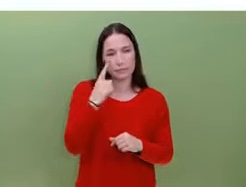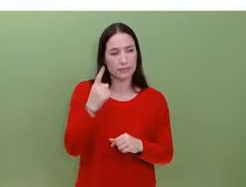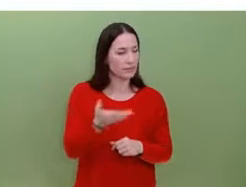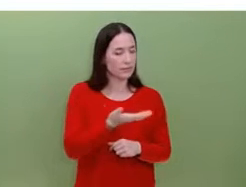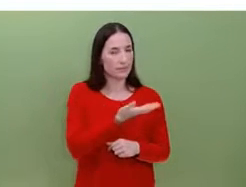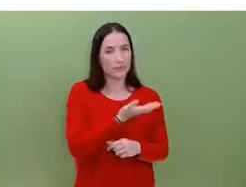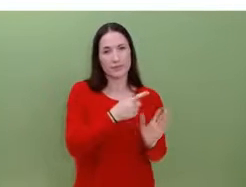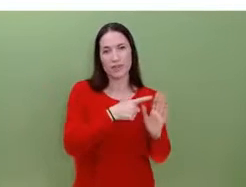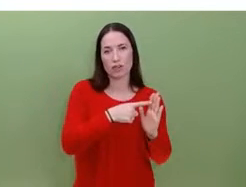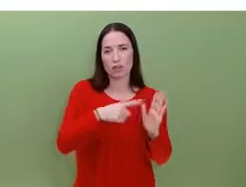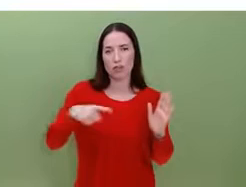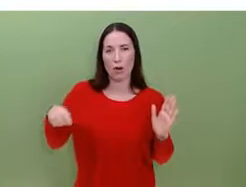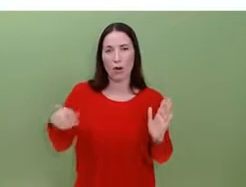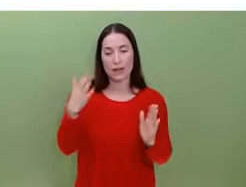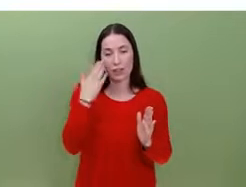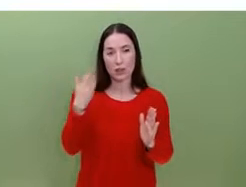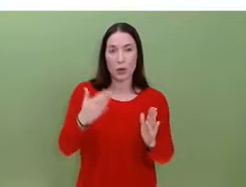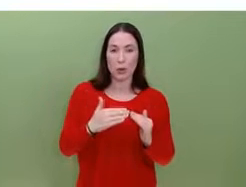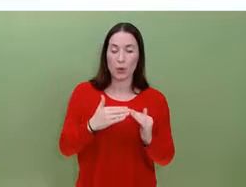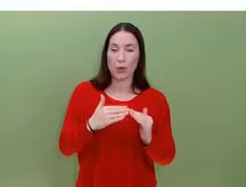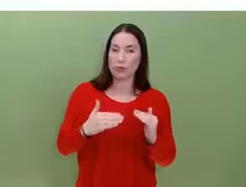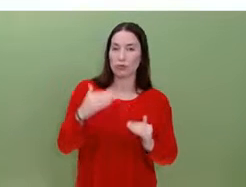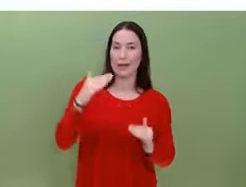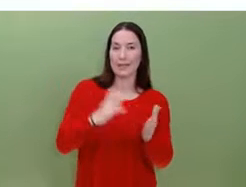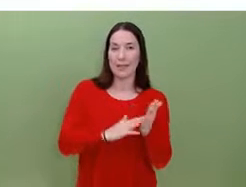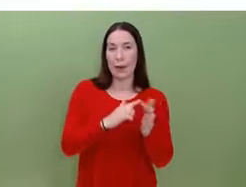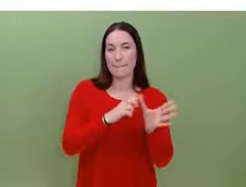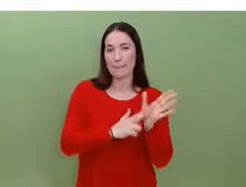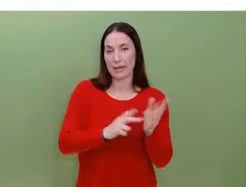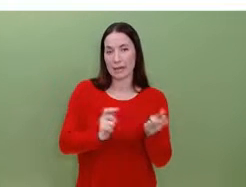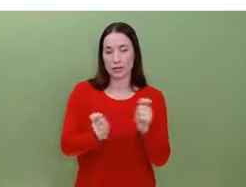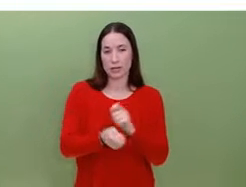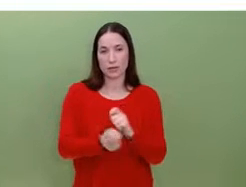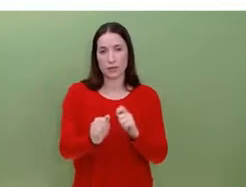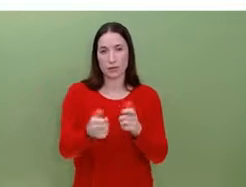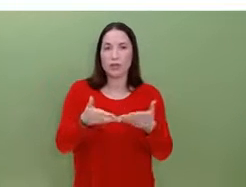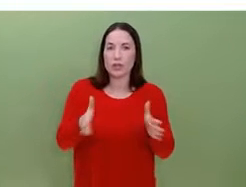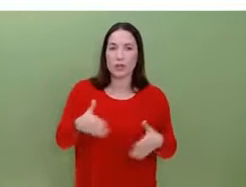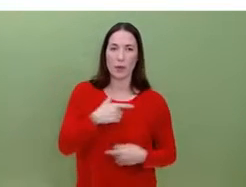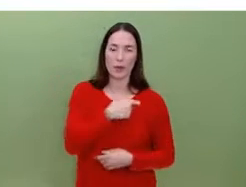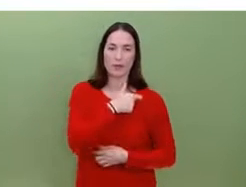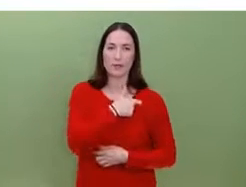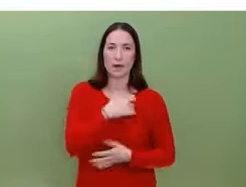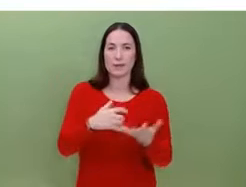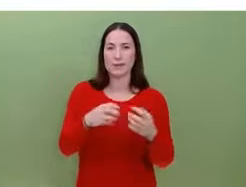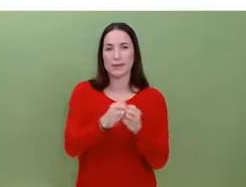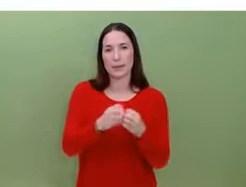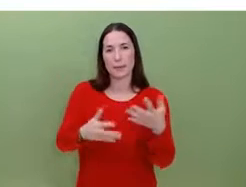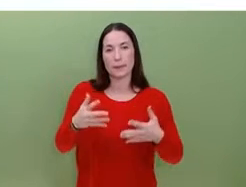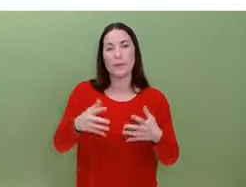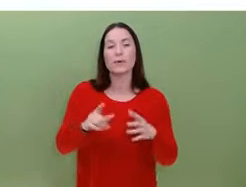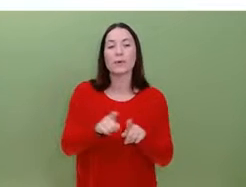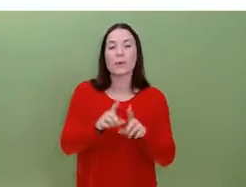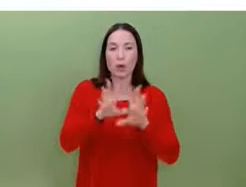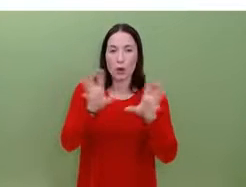produce significantly greater mean change on the generalized anxiety subscale, as well as the total ARCAD score when compared